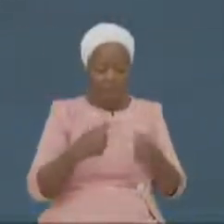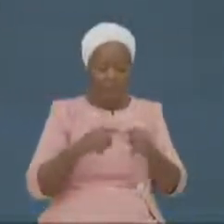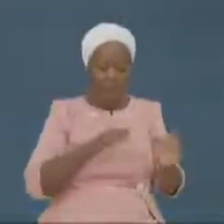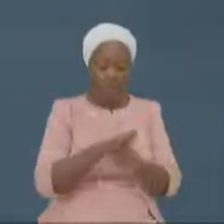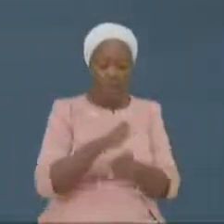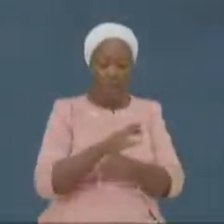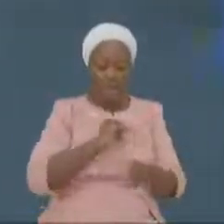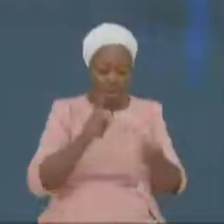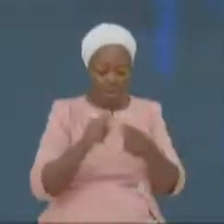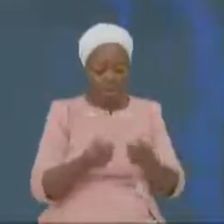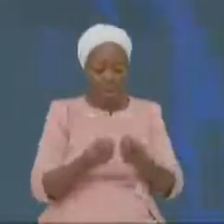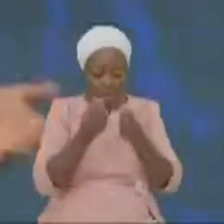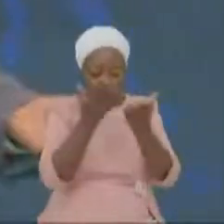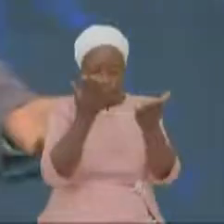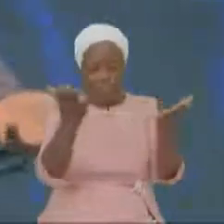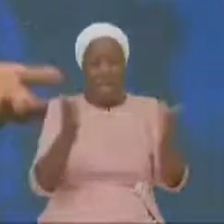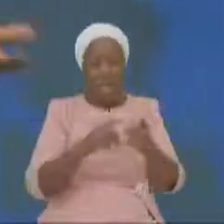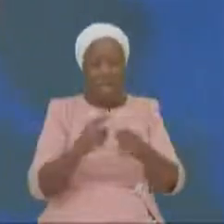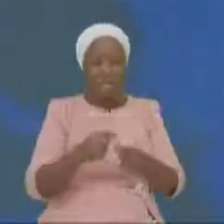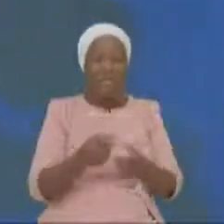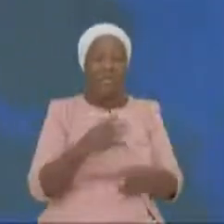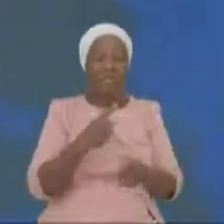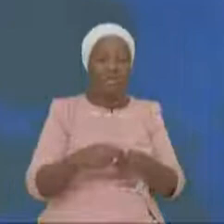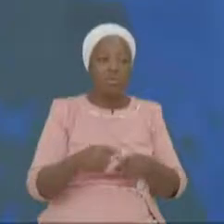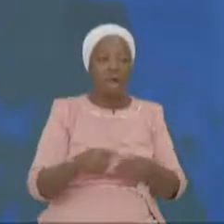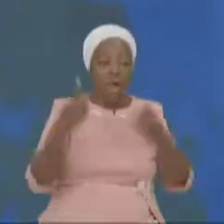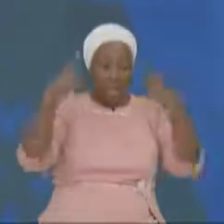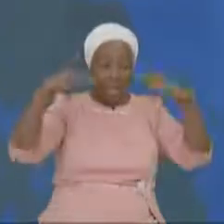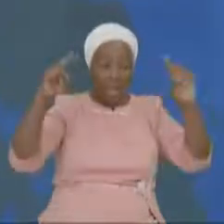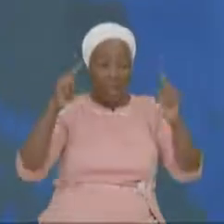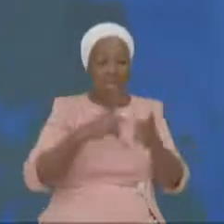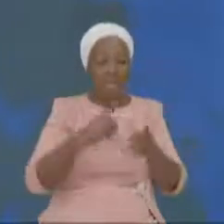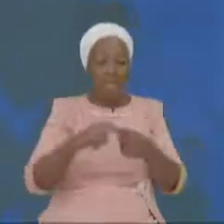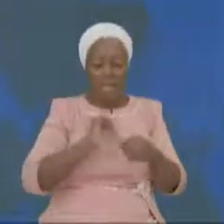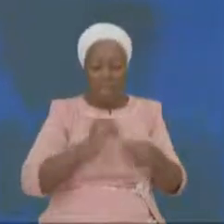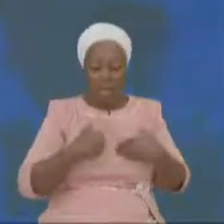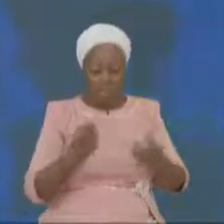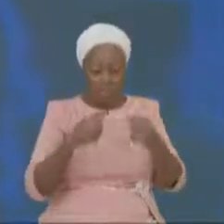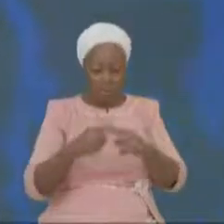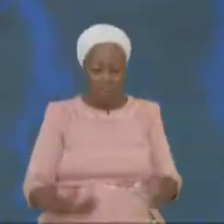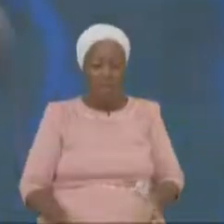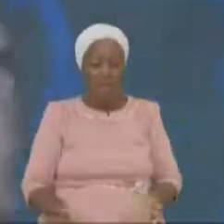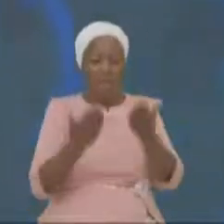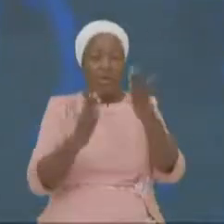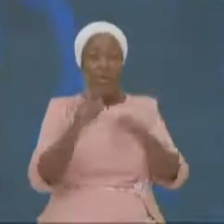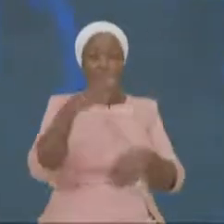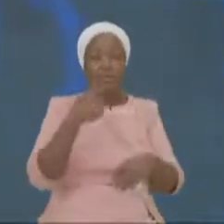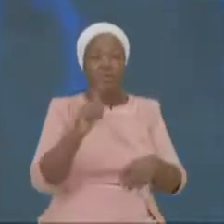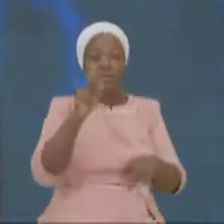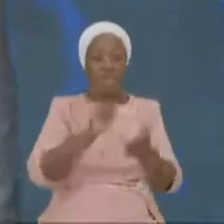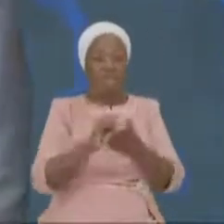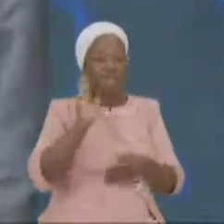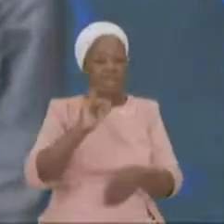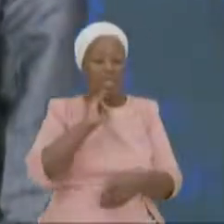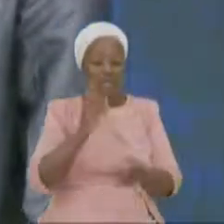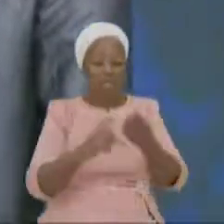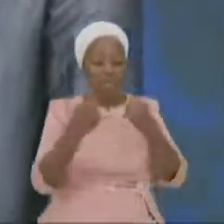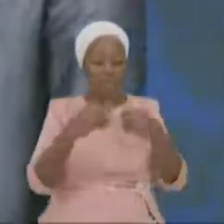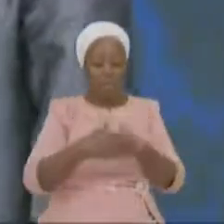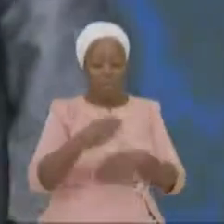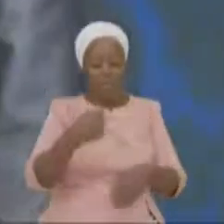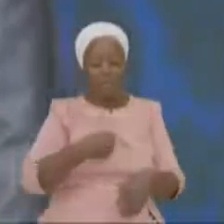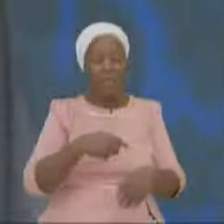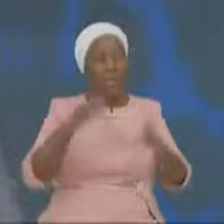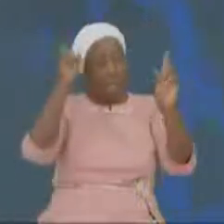to publicize, I came to lift up the one that is to come after me. His name